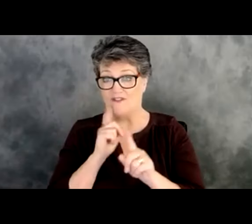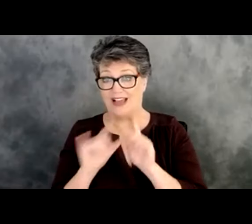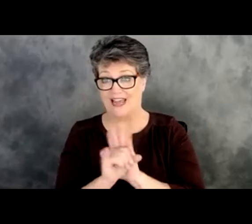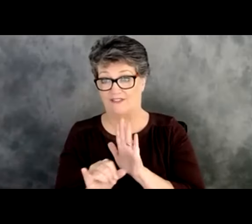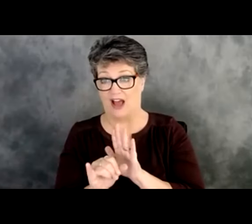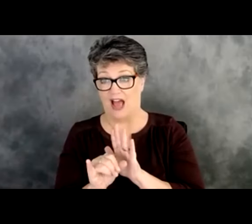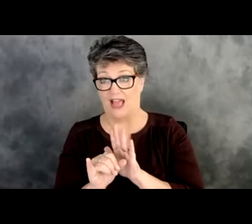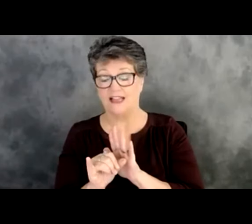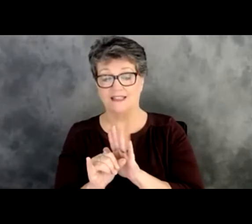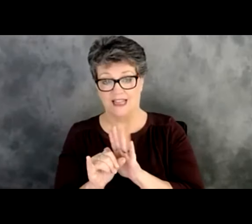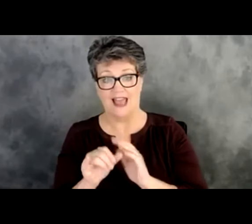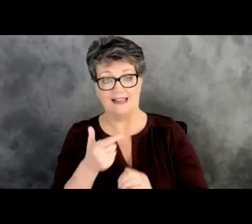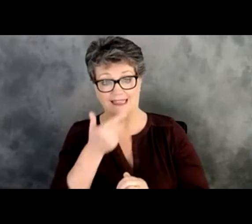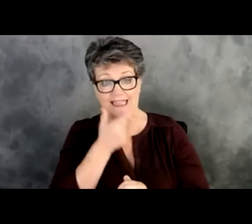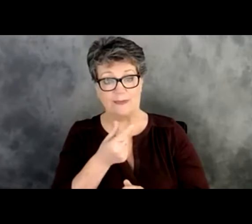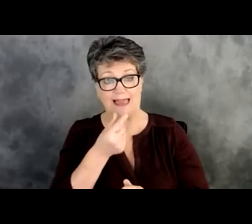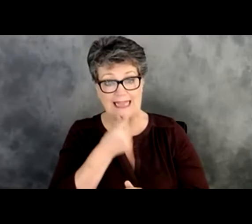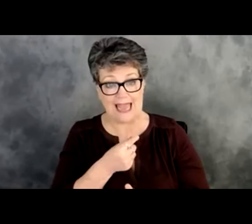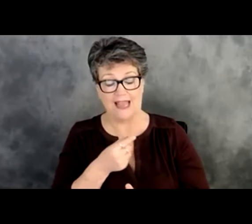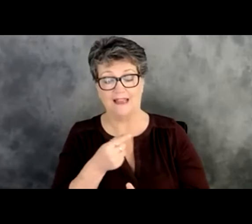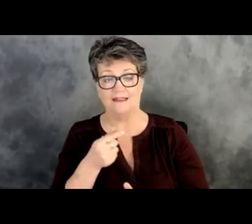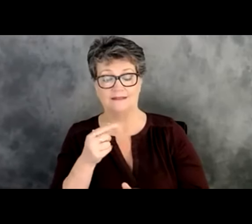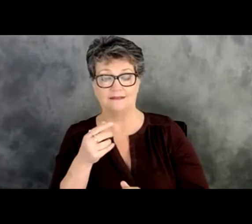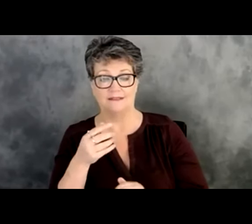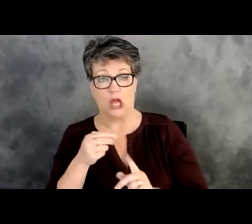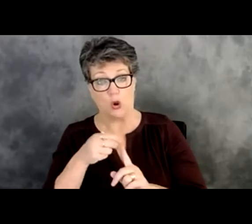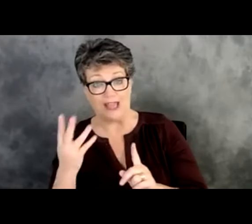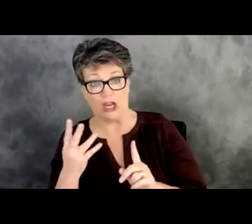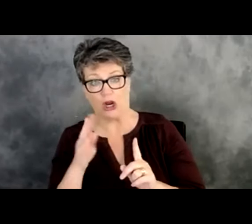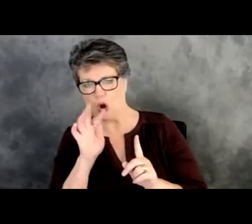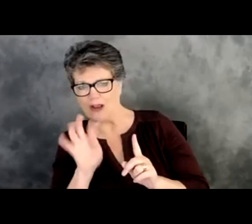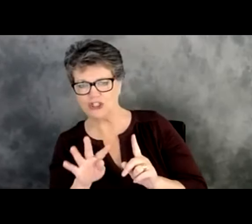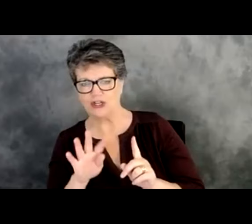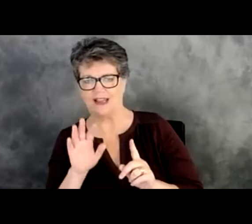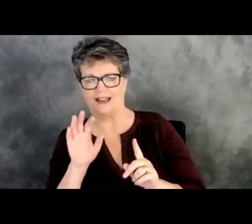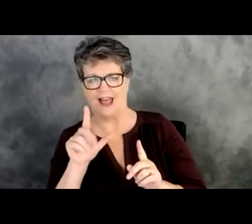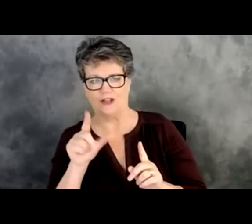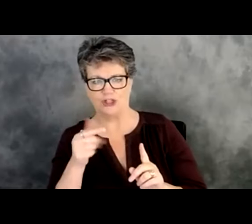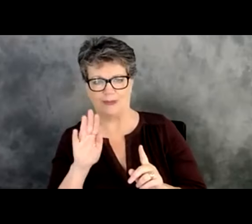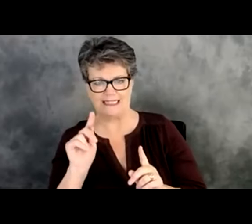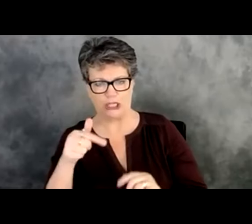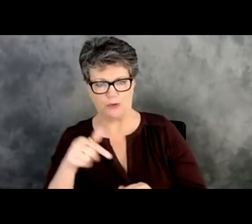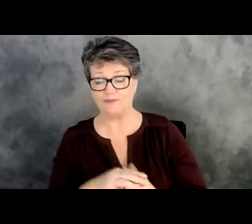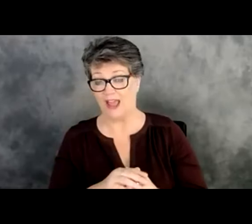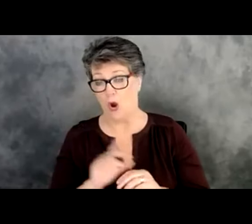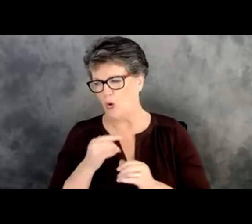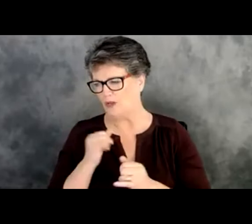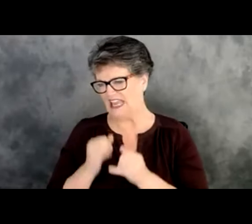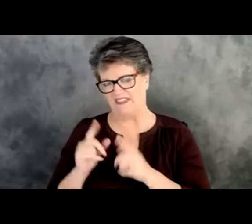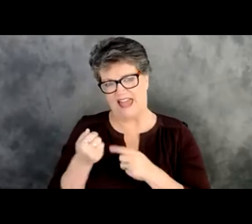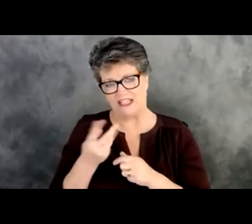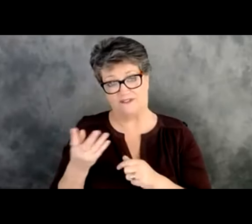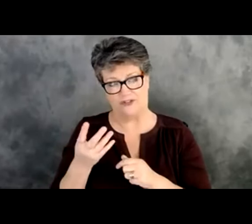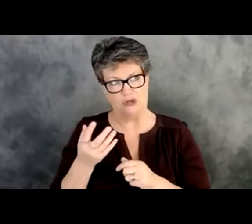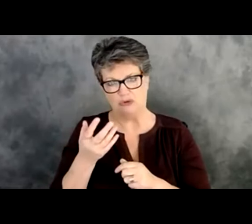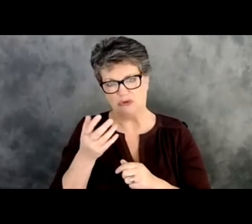as lesbian, gay, bisexual, transgender, or queer questioning LGBTQ. It is only in the last few decades,